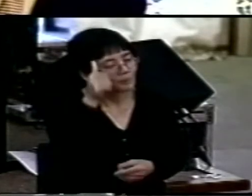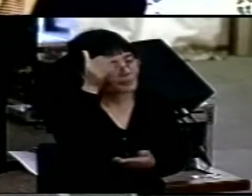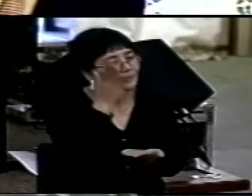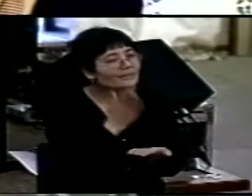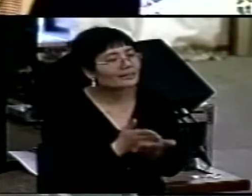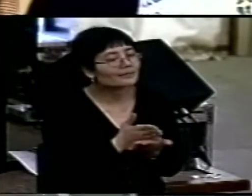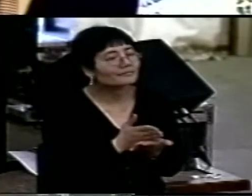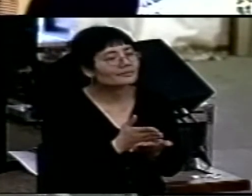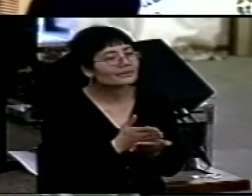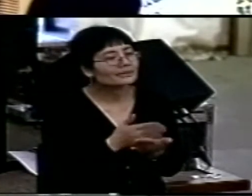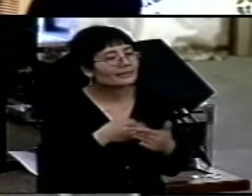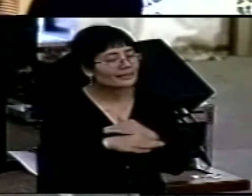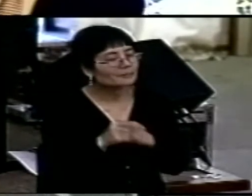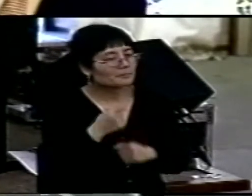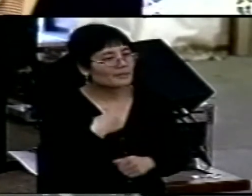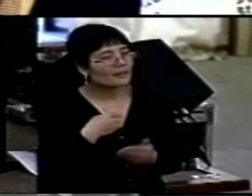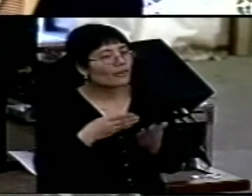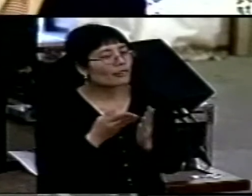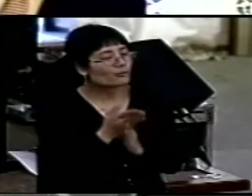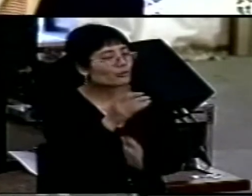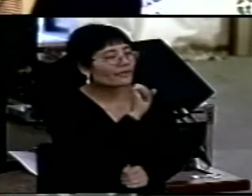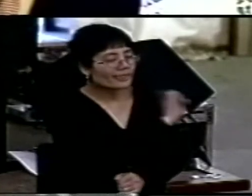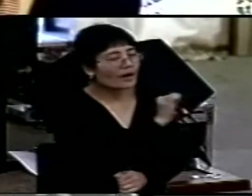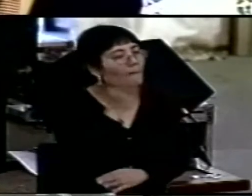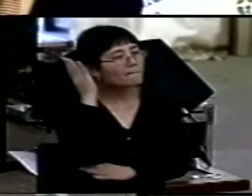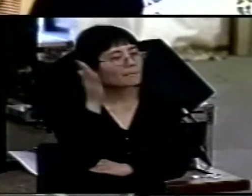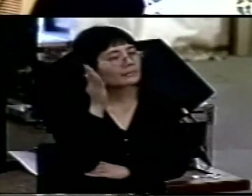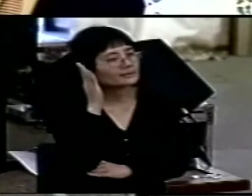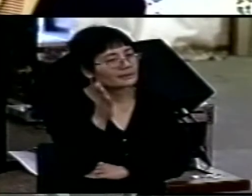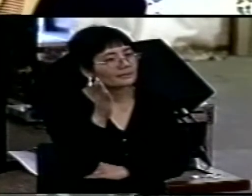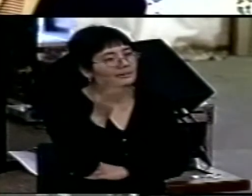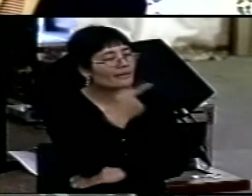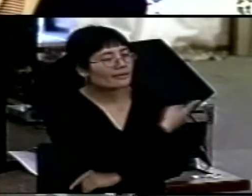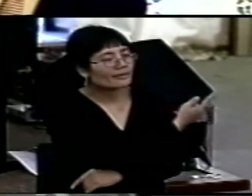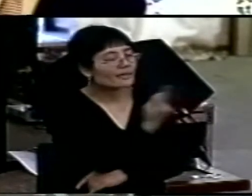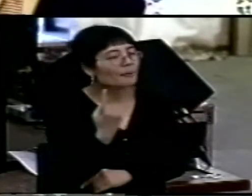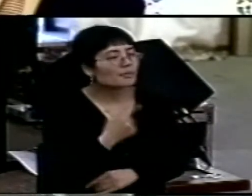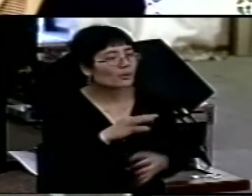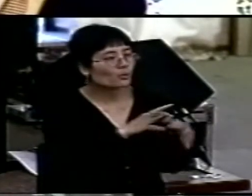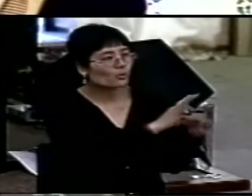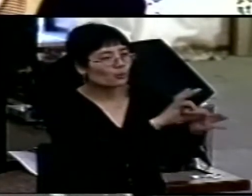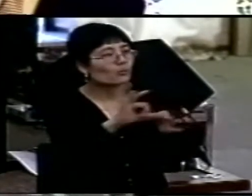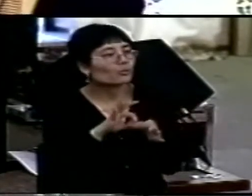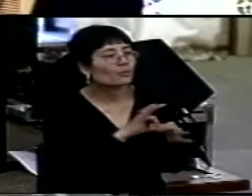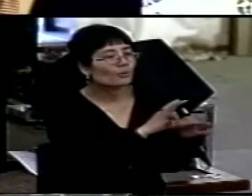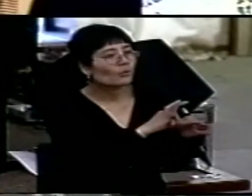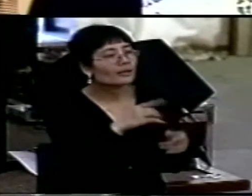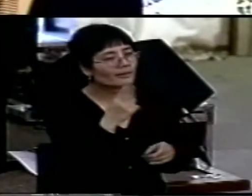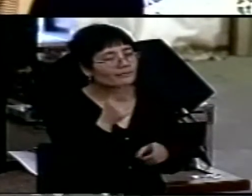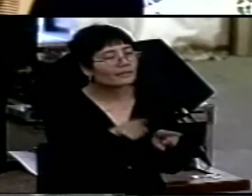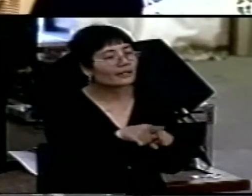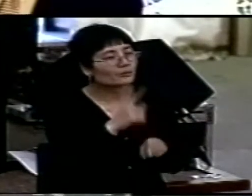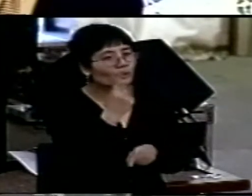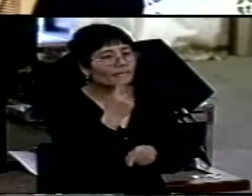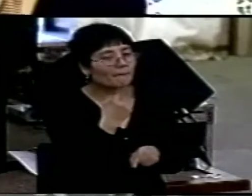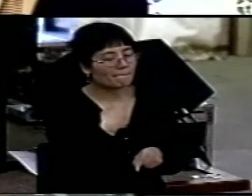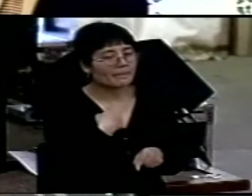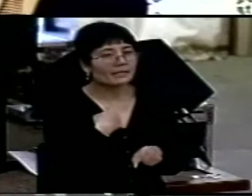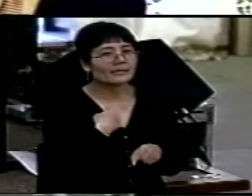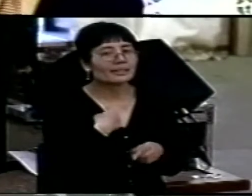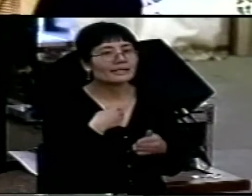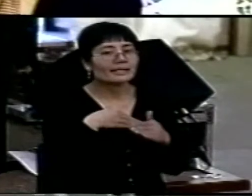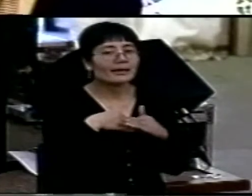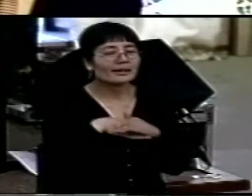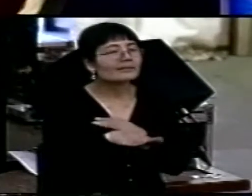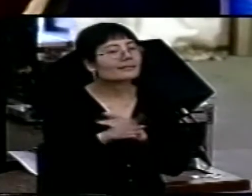through their message. And all of them may be one, Father, just as you are in me and I am